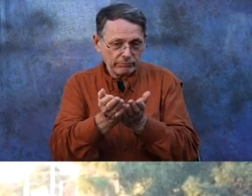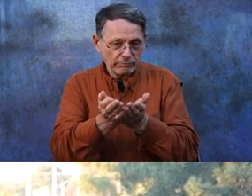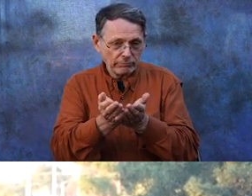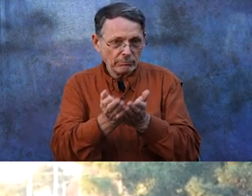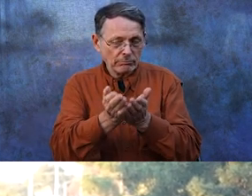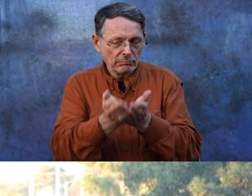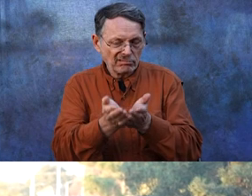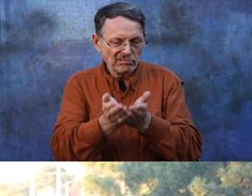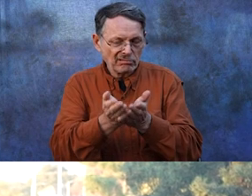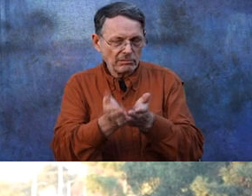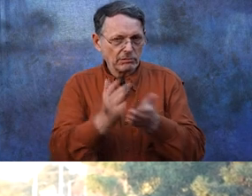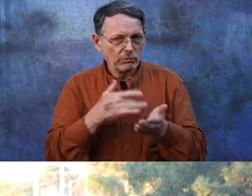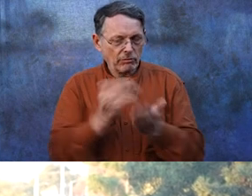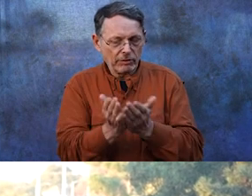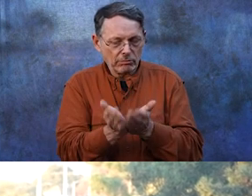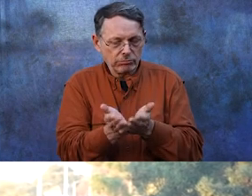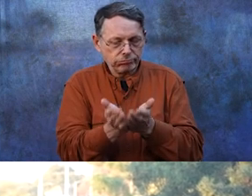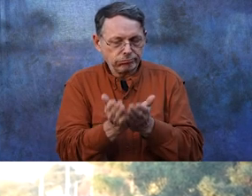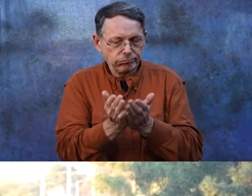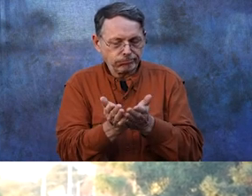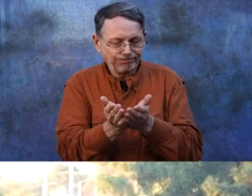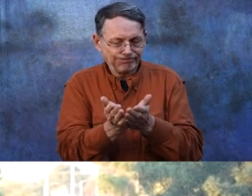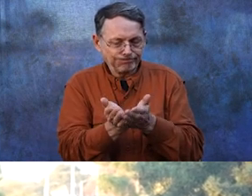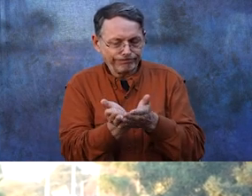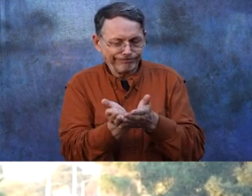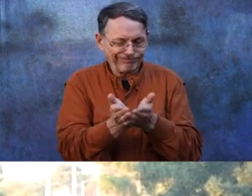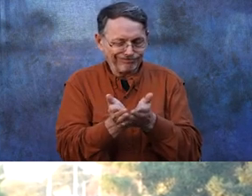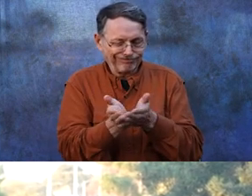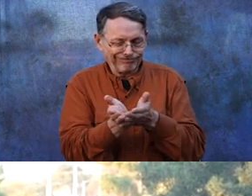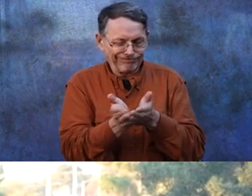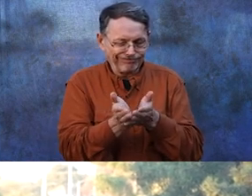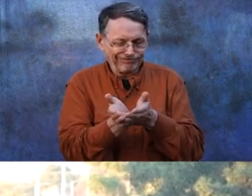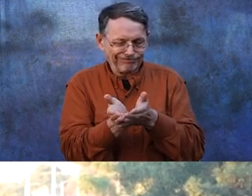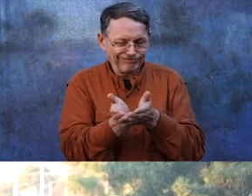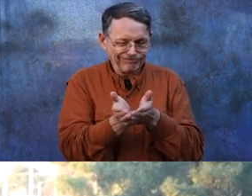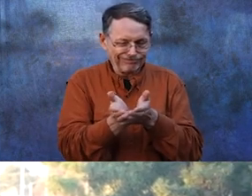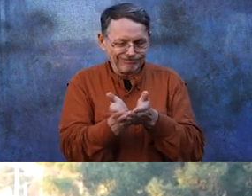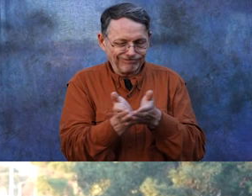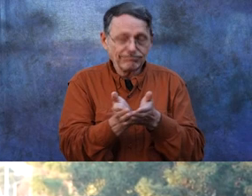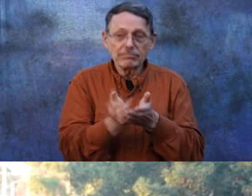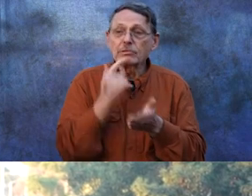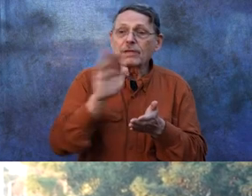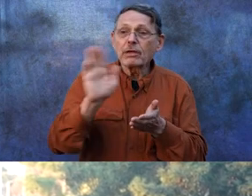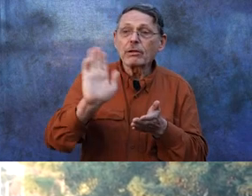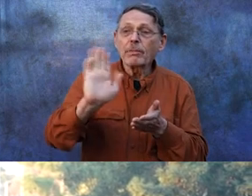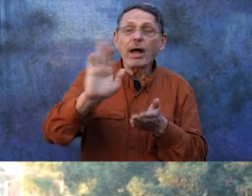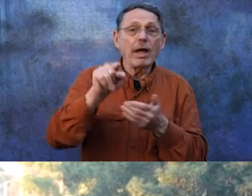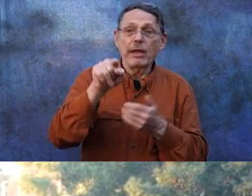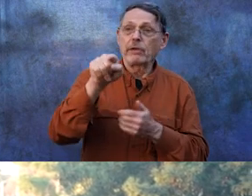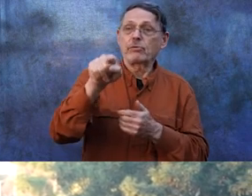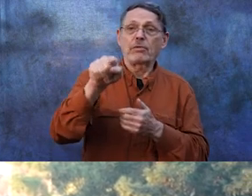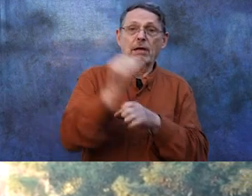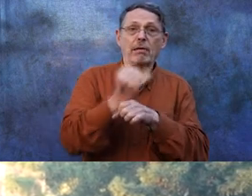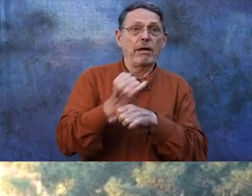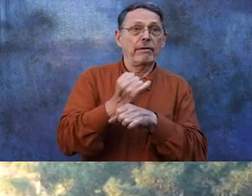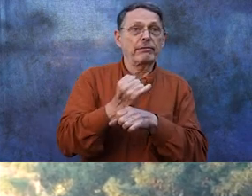Feel the keel scrape against the sand. Feel it rock as you move away, saying goodbye to that